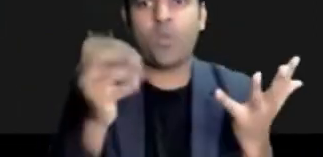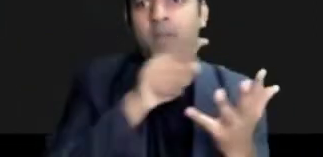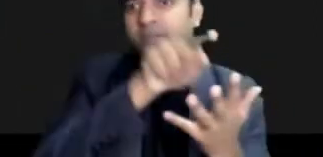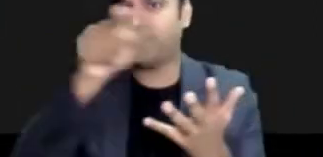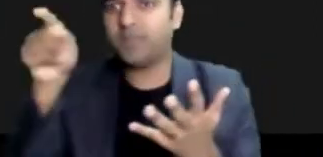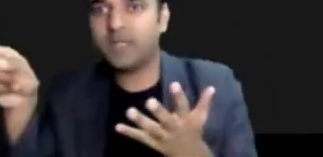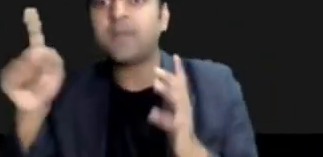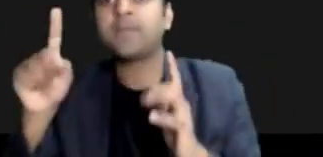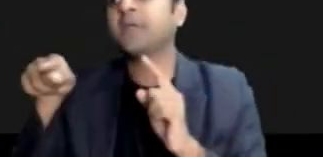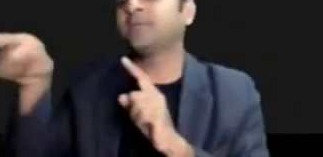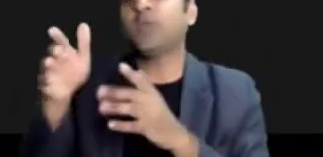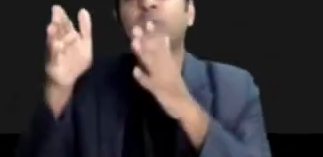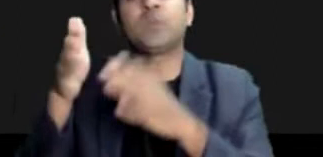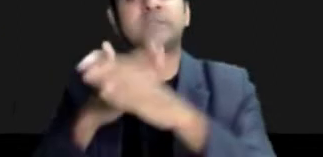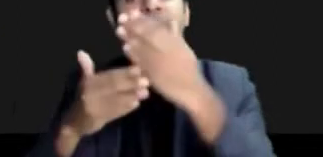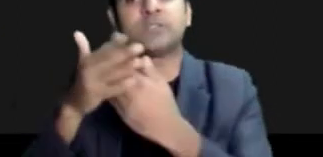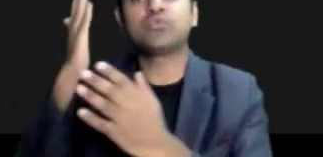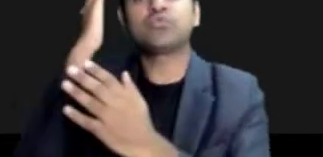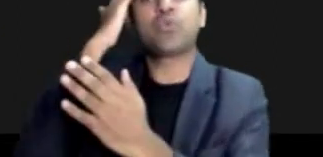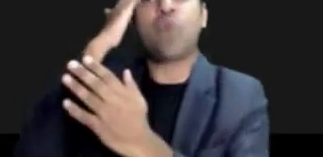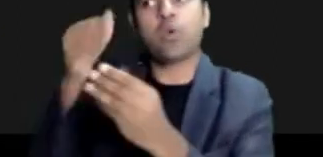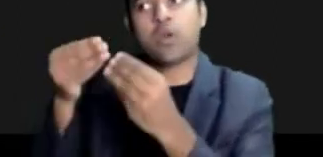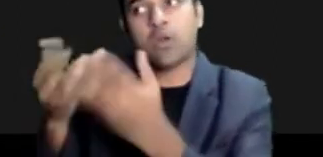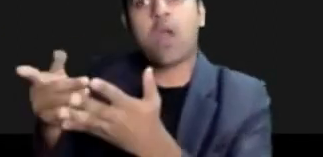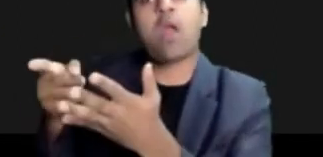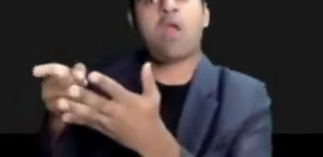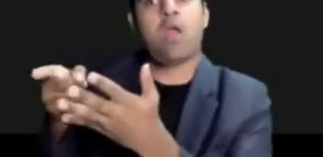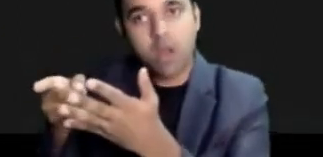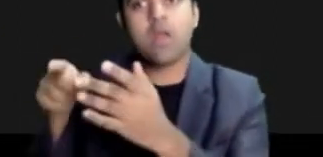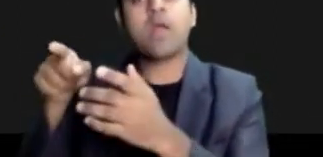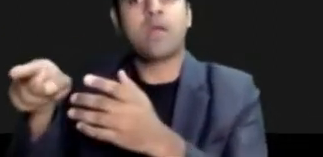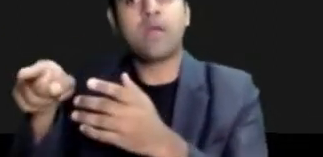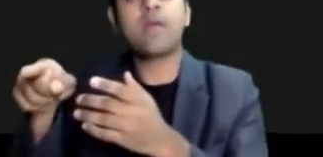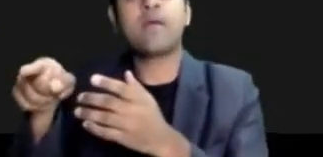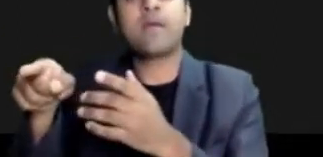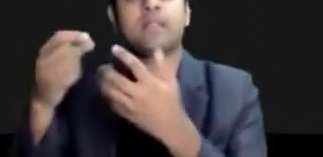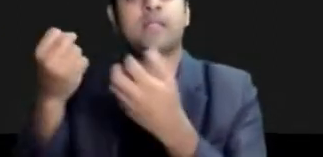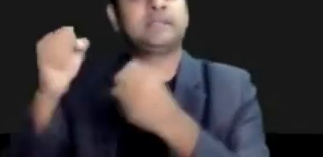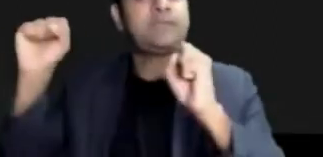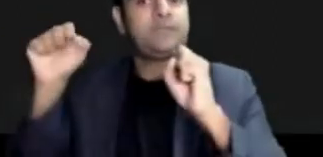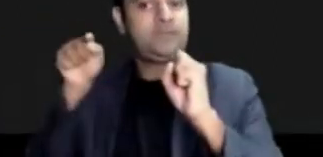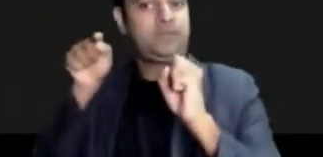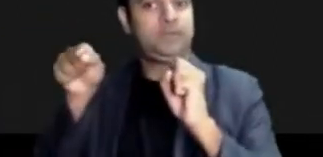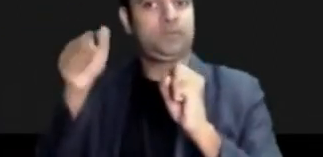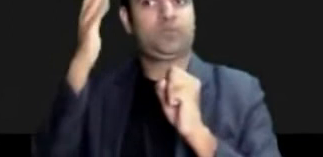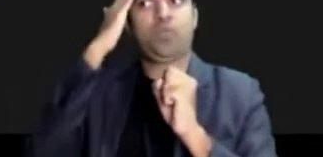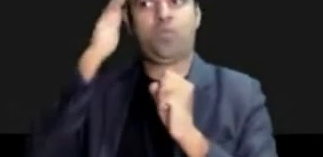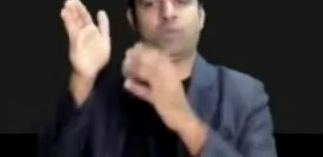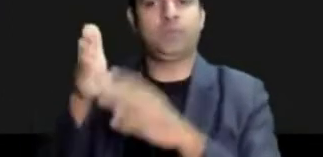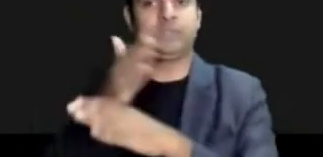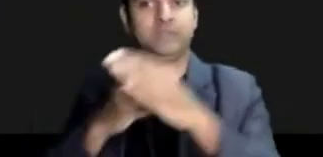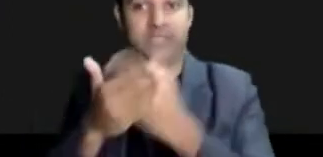also emphasized the aspect of ensuring that these persons with disabilities